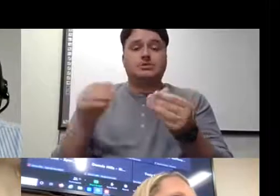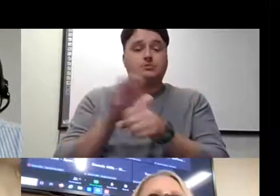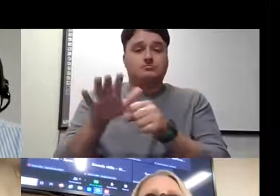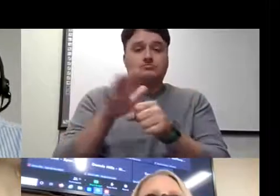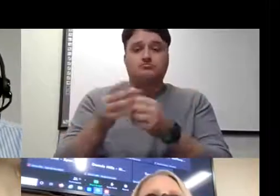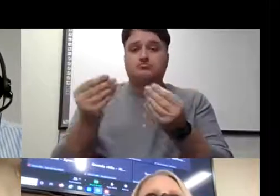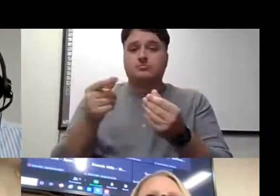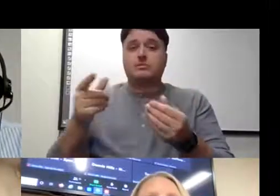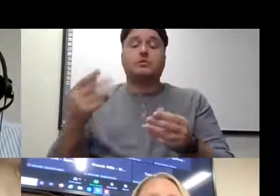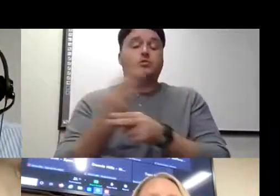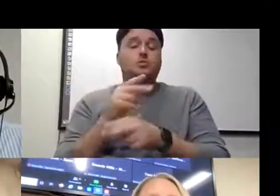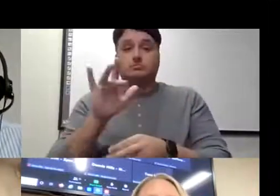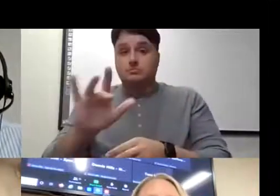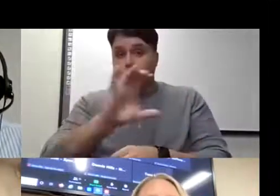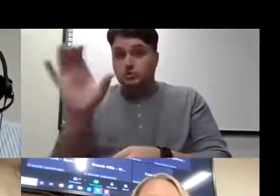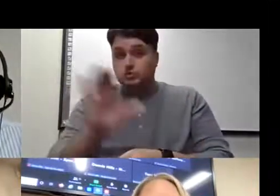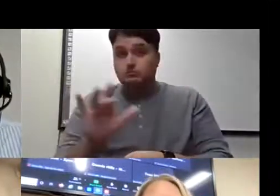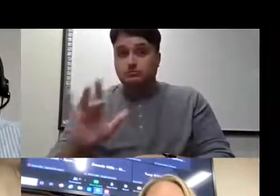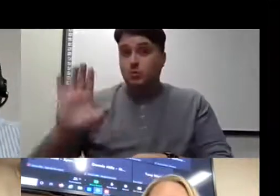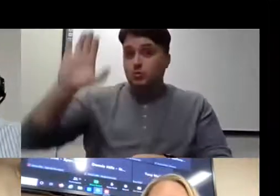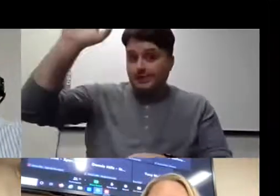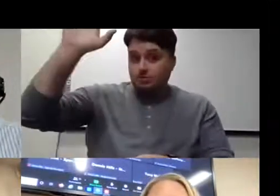hand functionality within Zoom now.